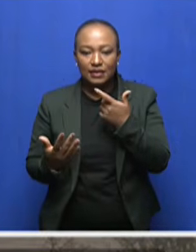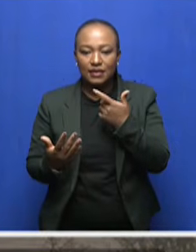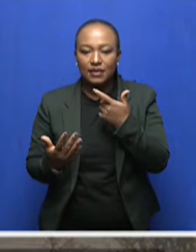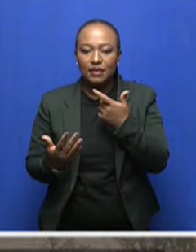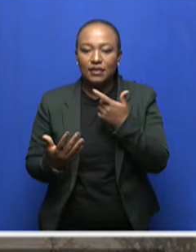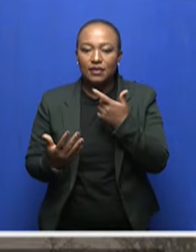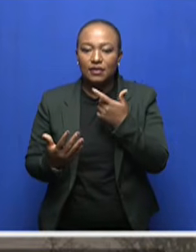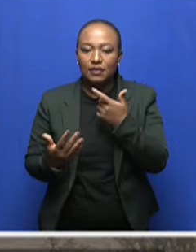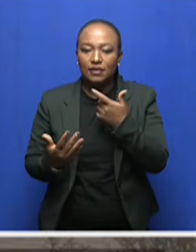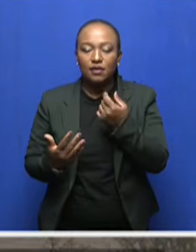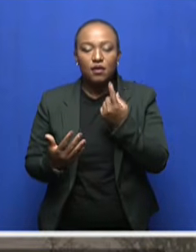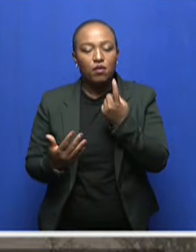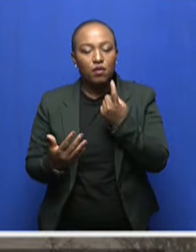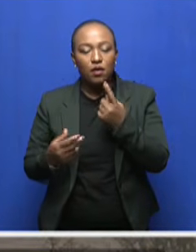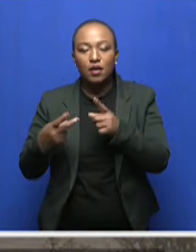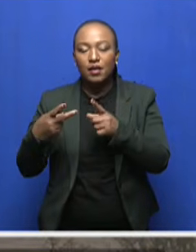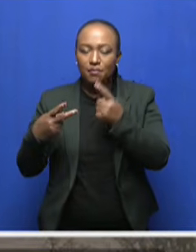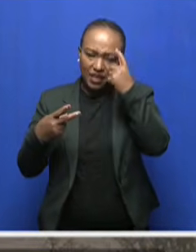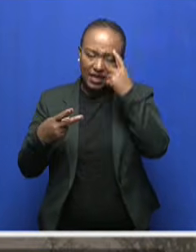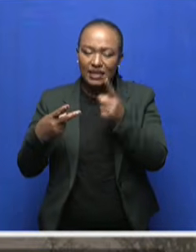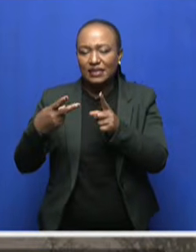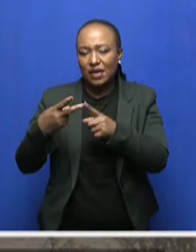I think, one of my second